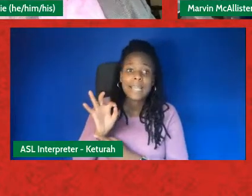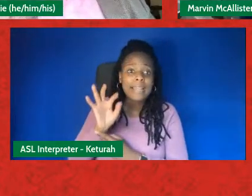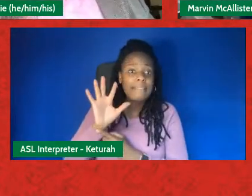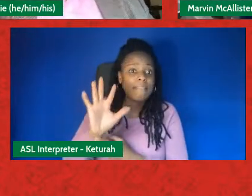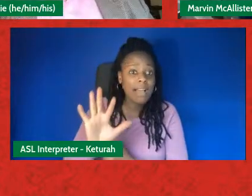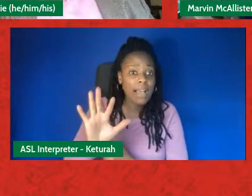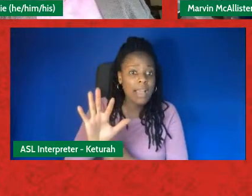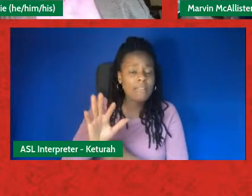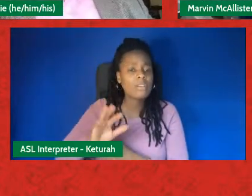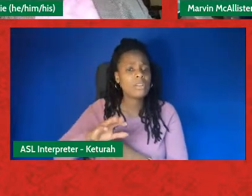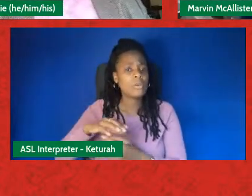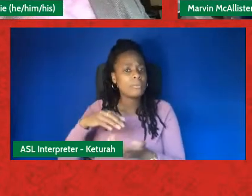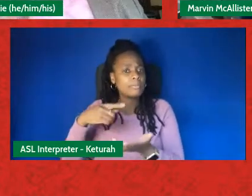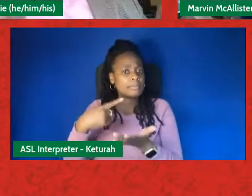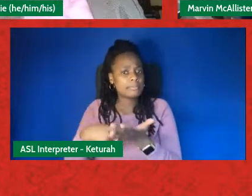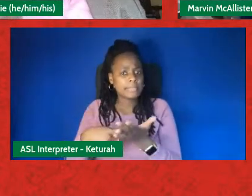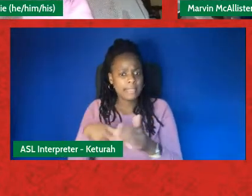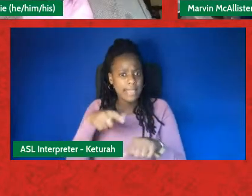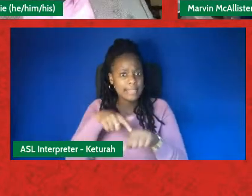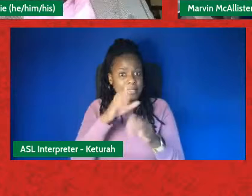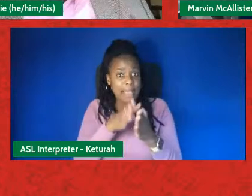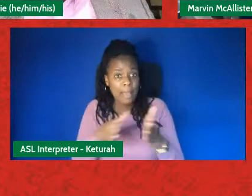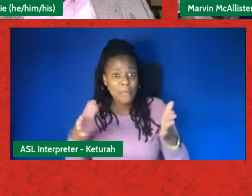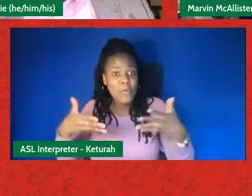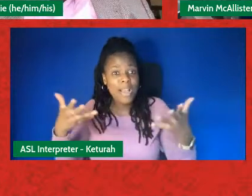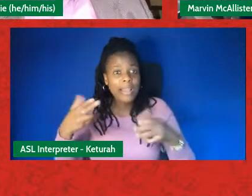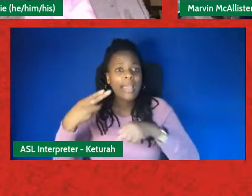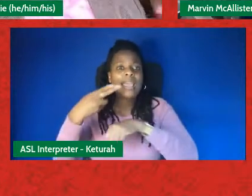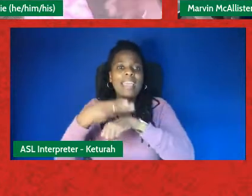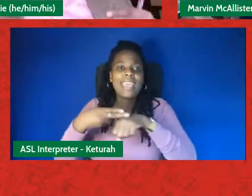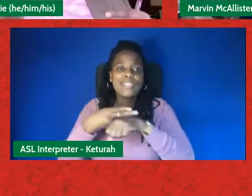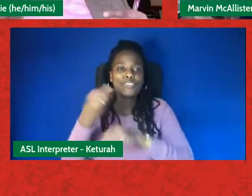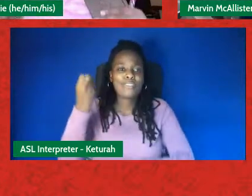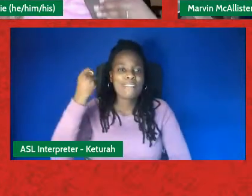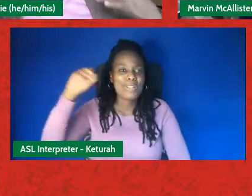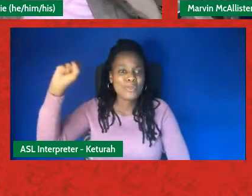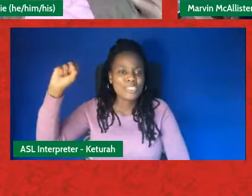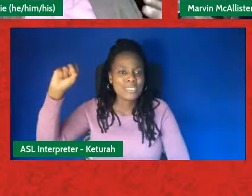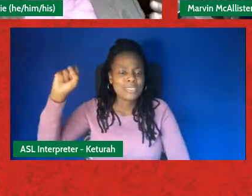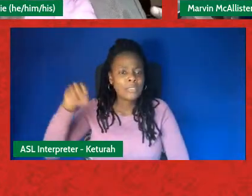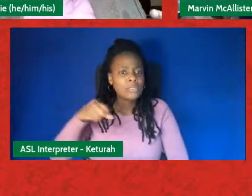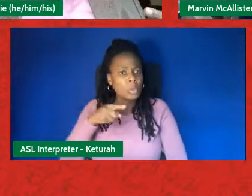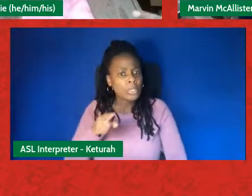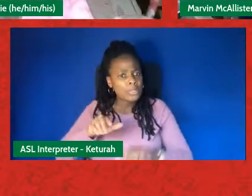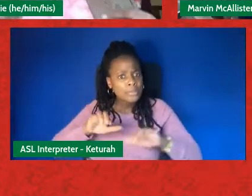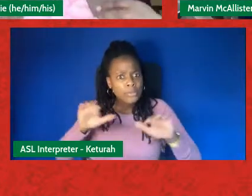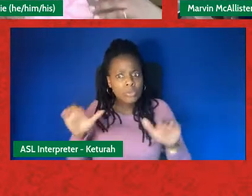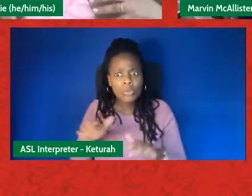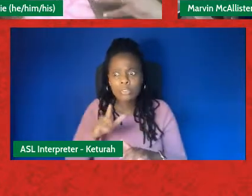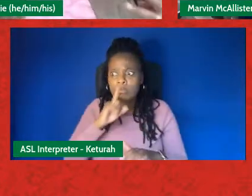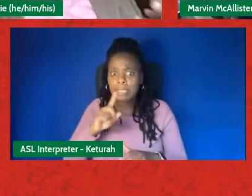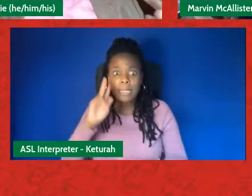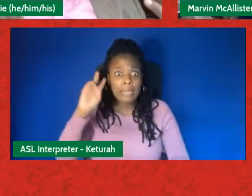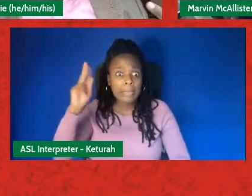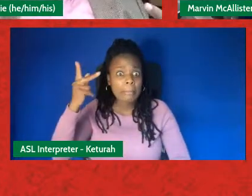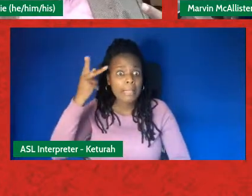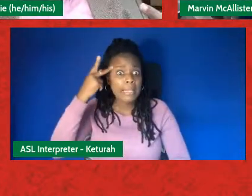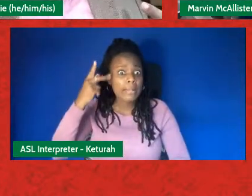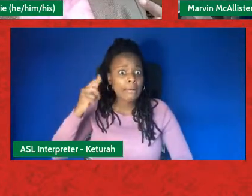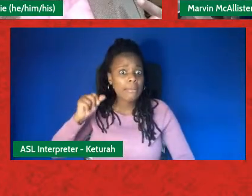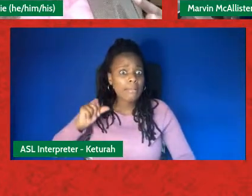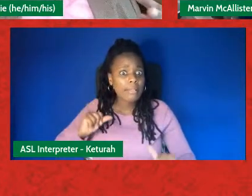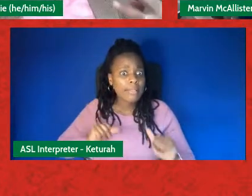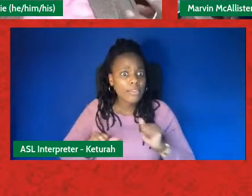about the period of the Haitian Revolution. Mm-hmm. So he's doing work that is political and it's